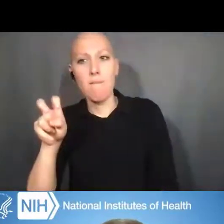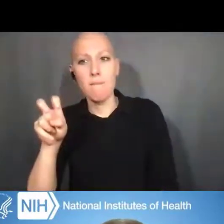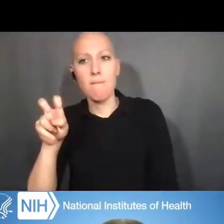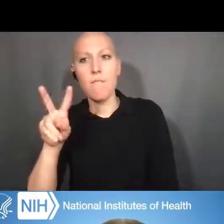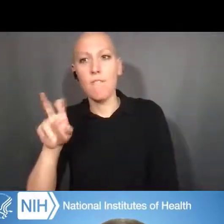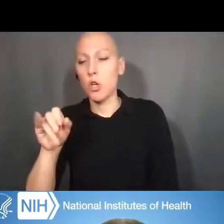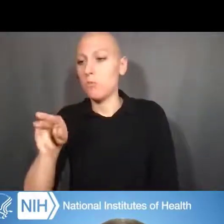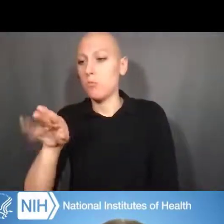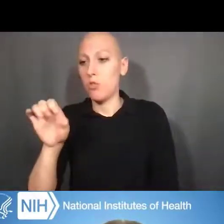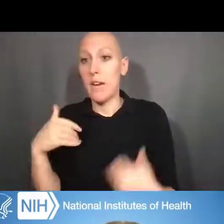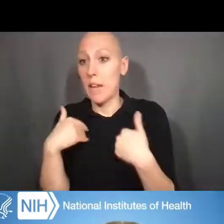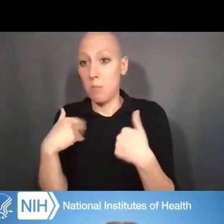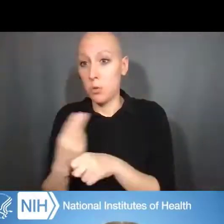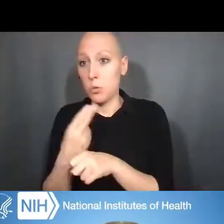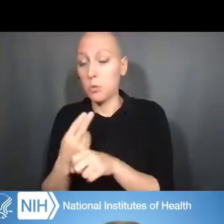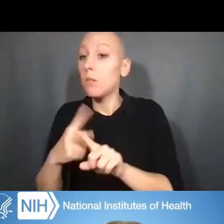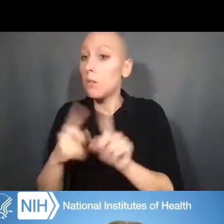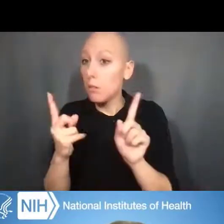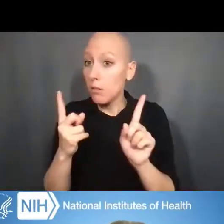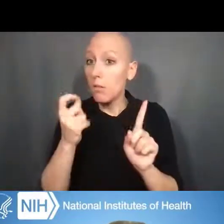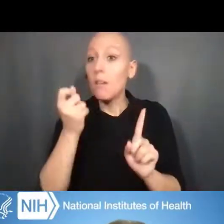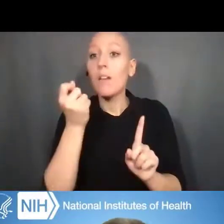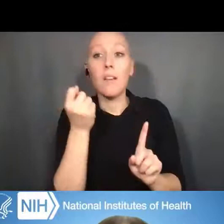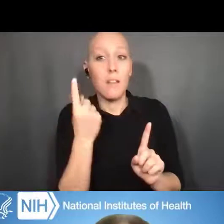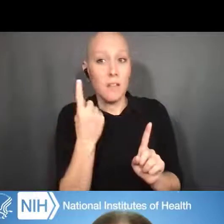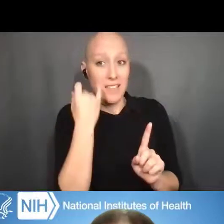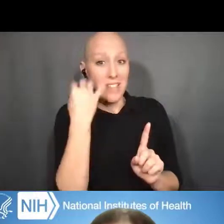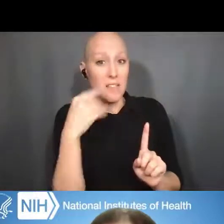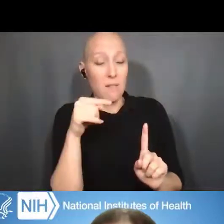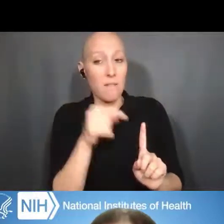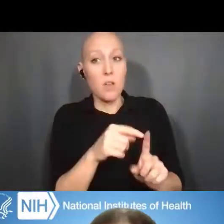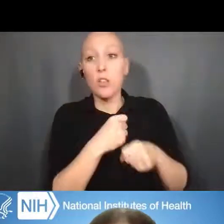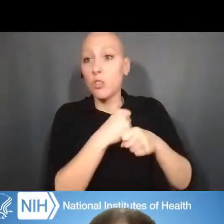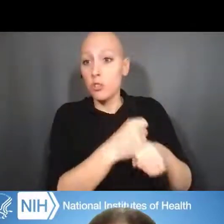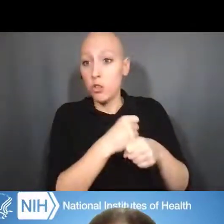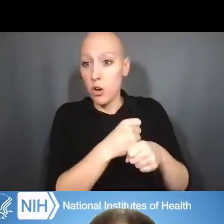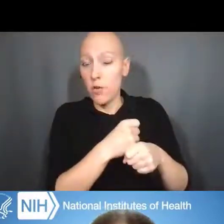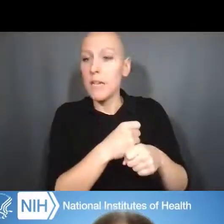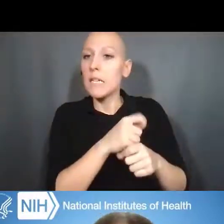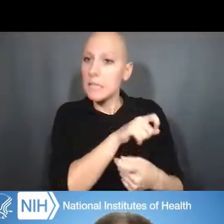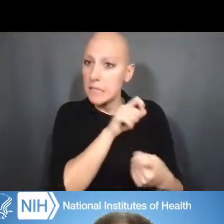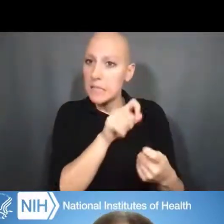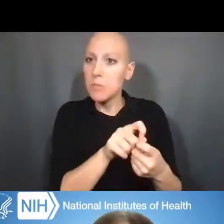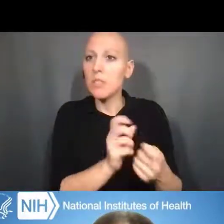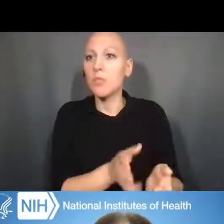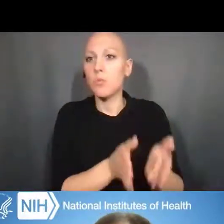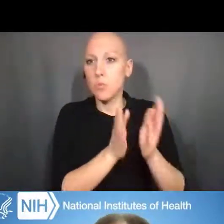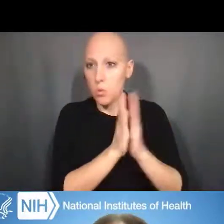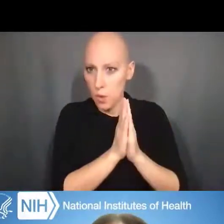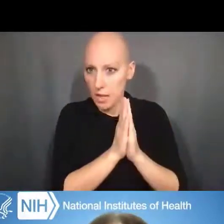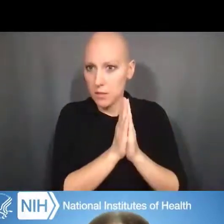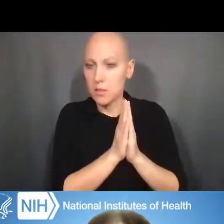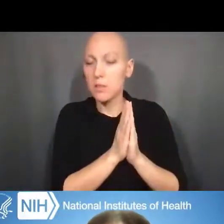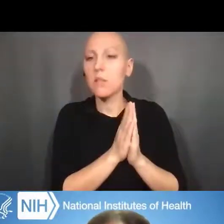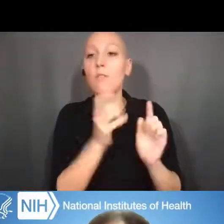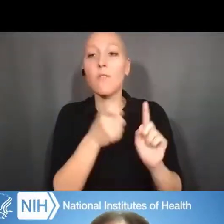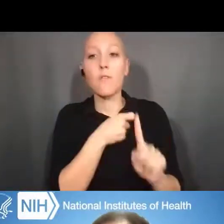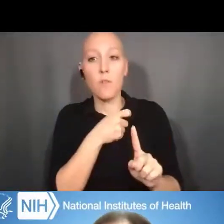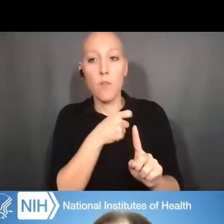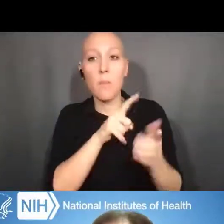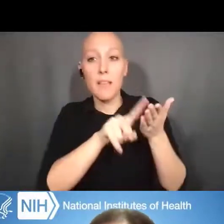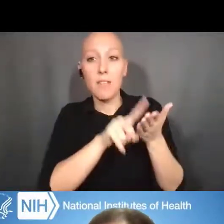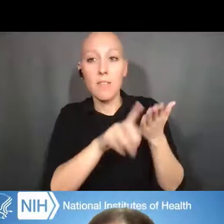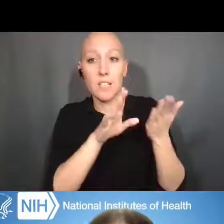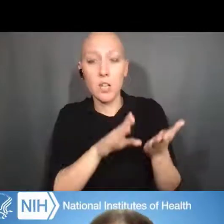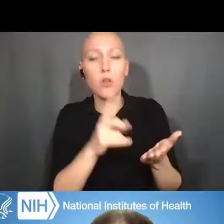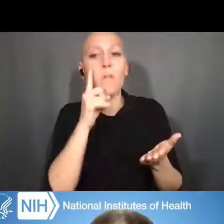are being generated in response to a specific request by the investigator for the sole purpose of the grant,